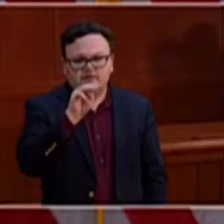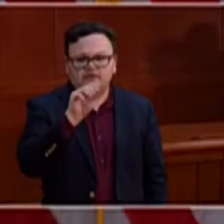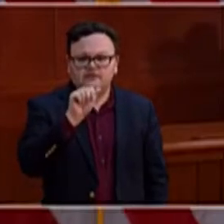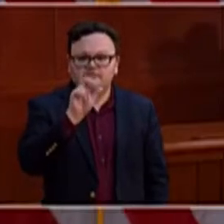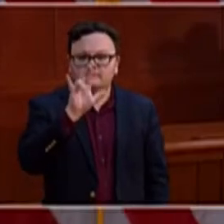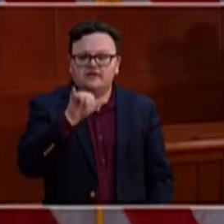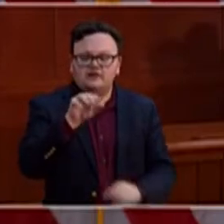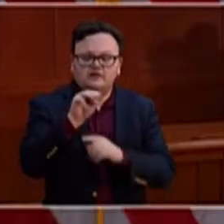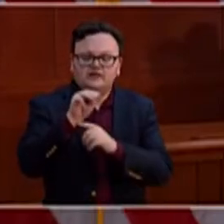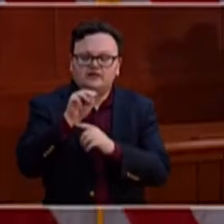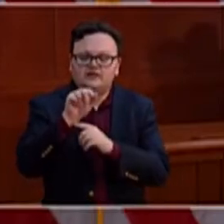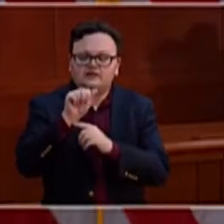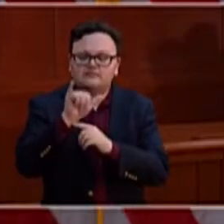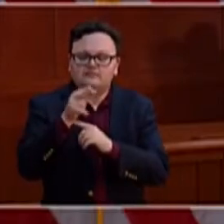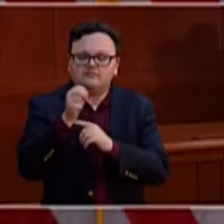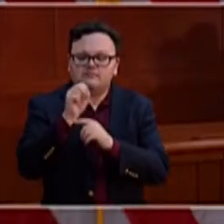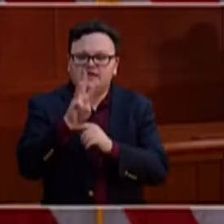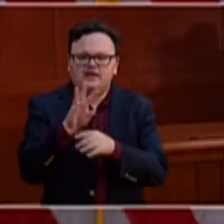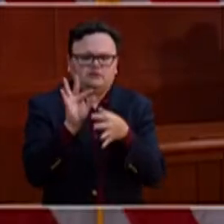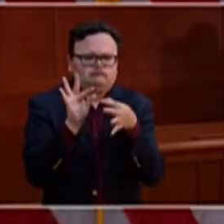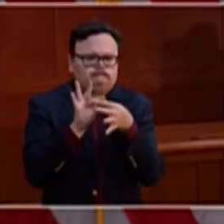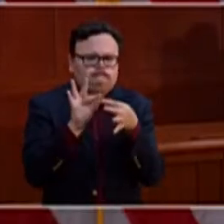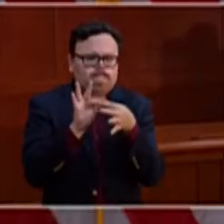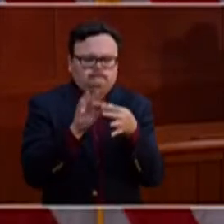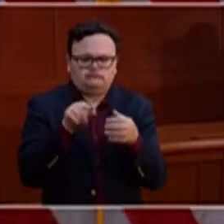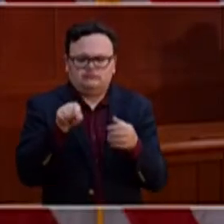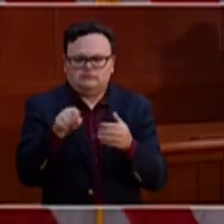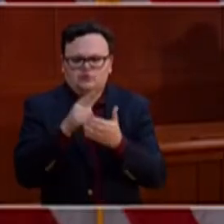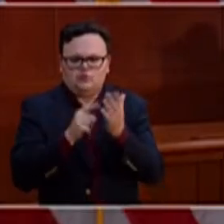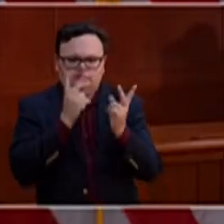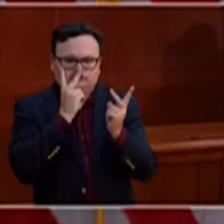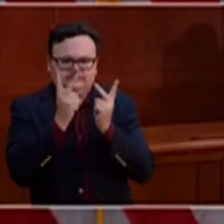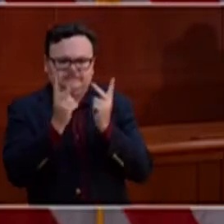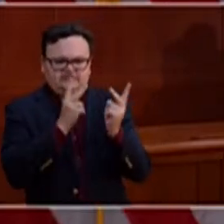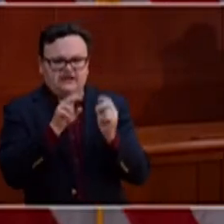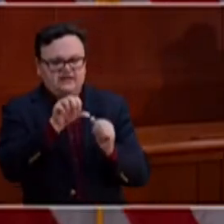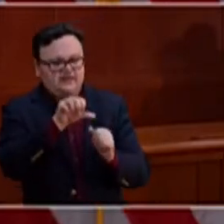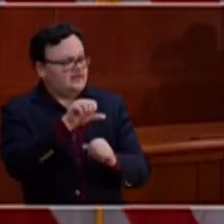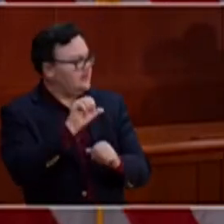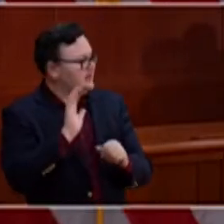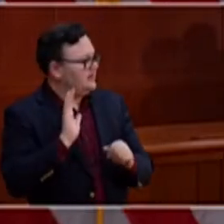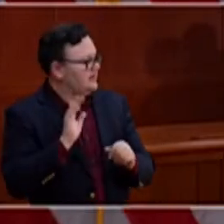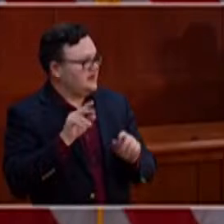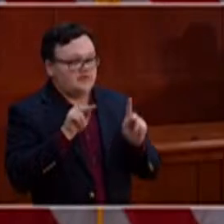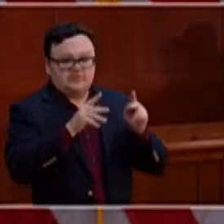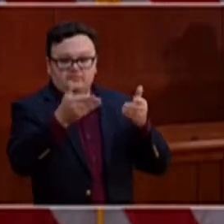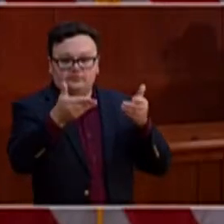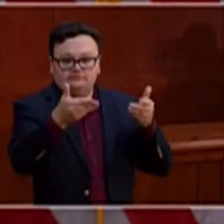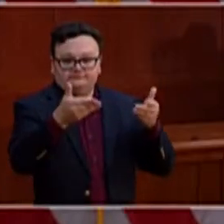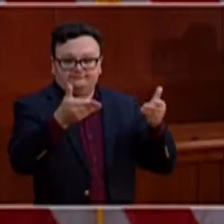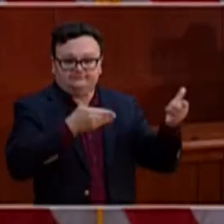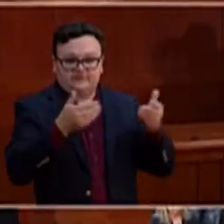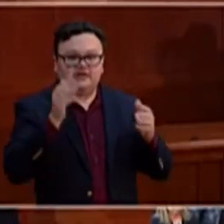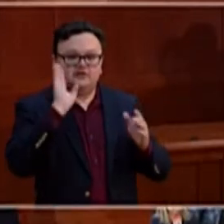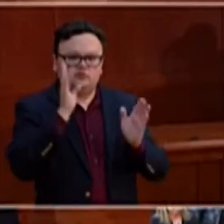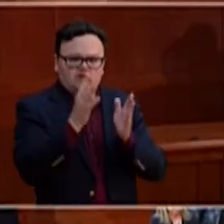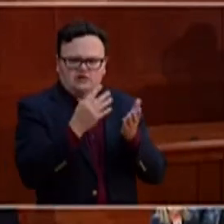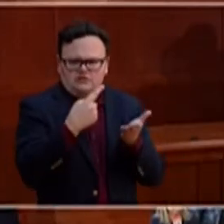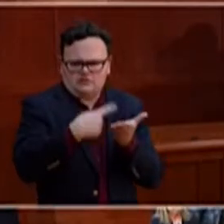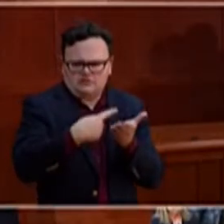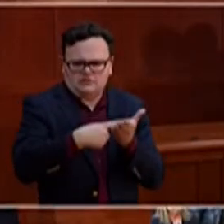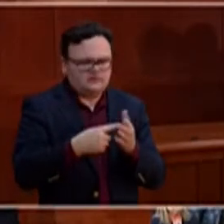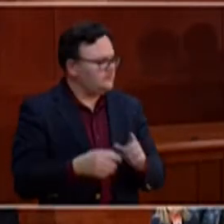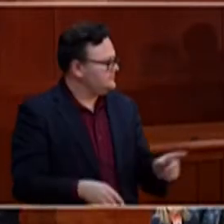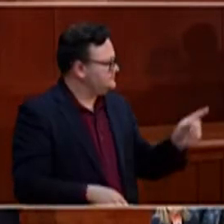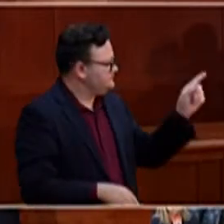some comments about what she's seeing, what they're doing, and then we'll hear from all of our guests, and then we'll just have a discussion. Thank you, Governor. It's